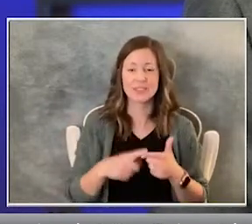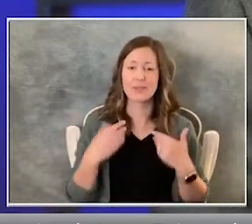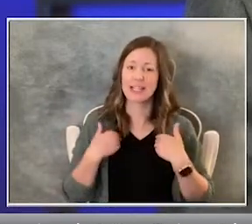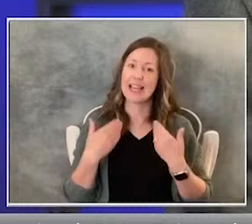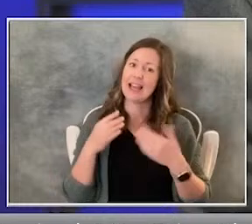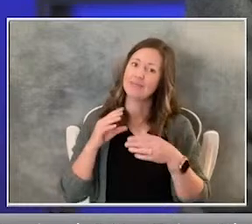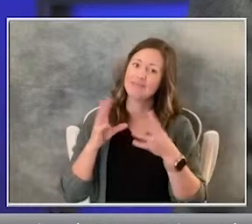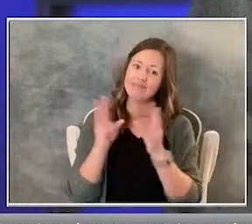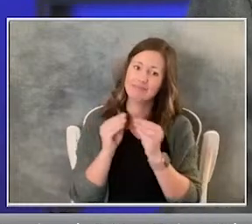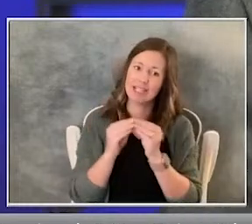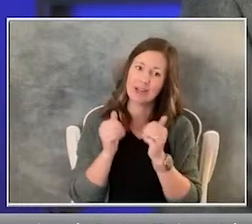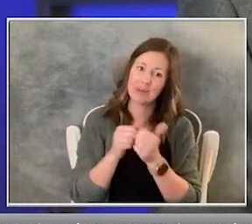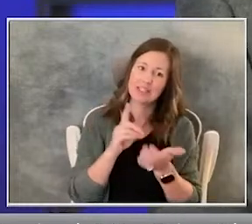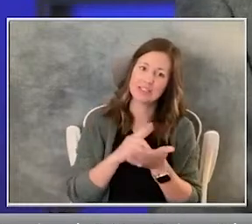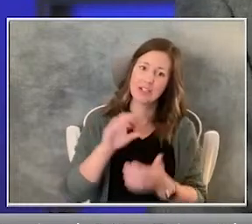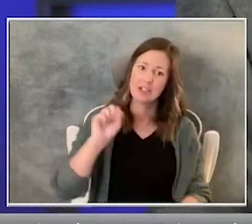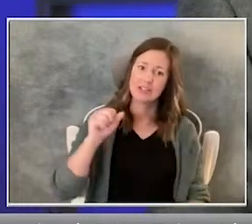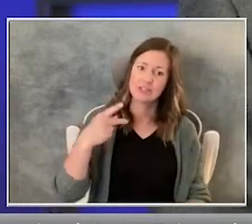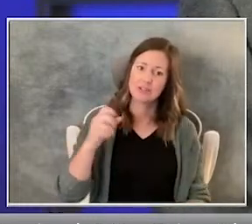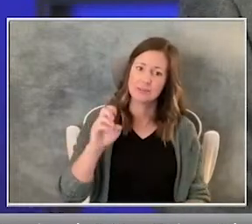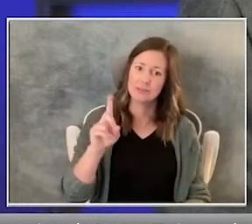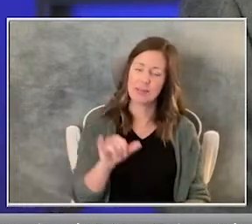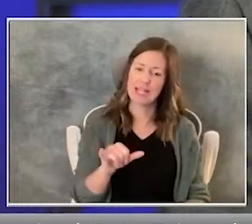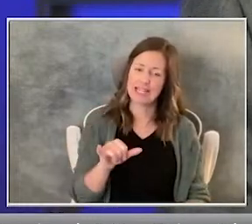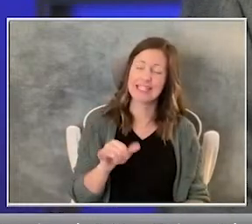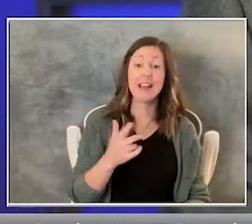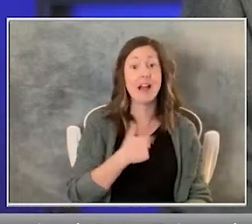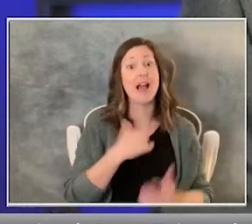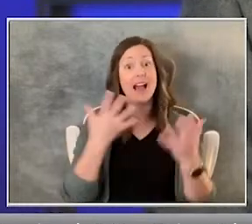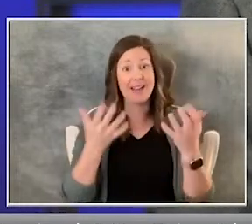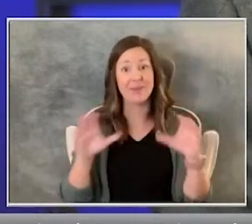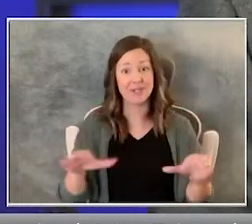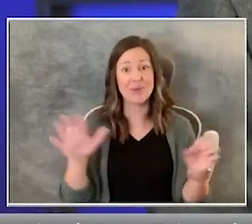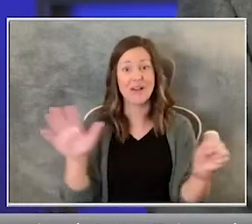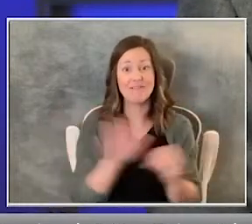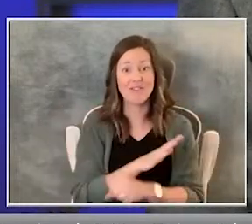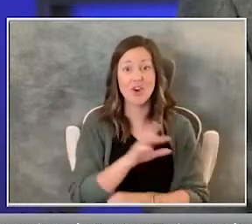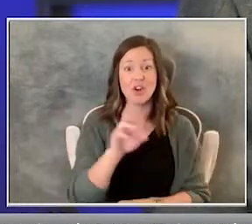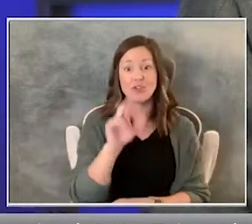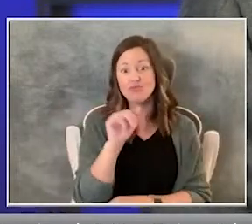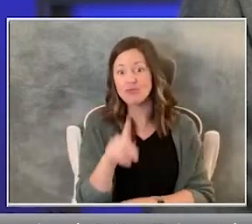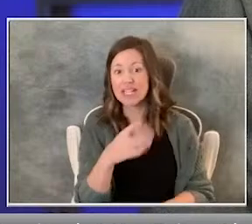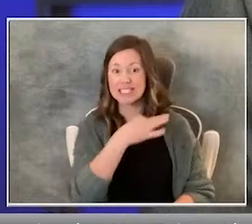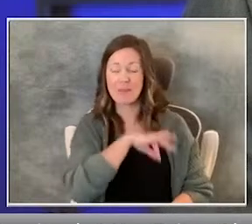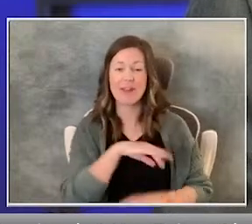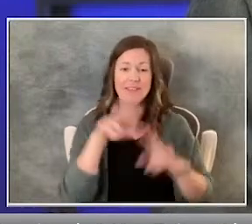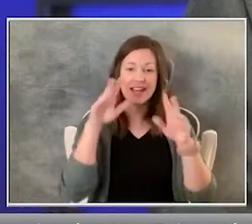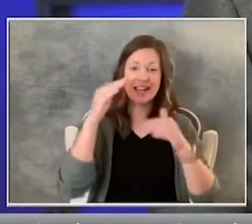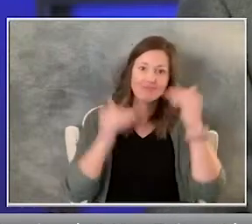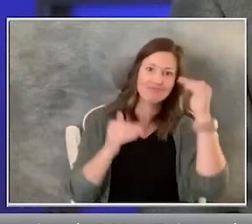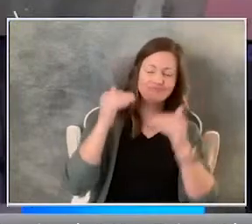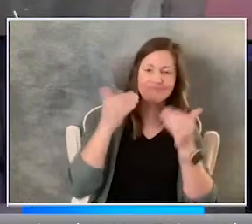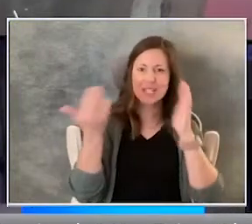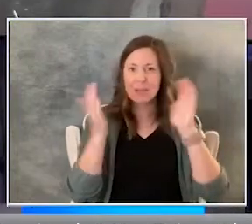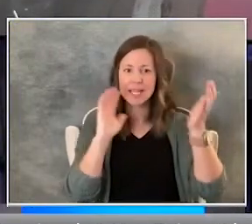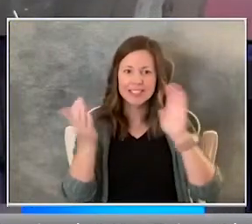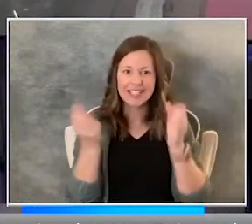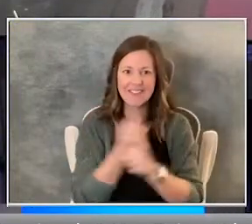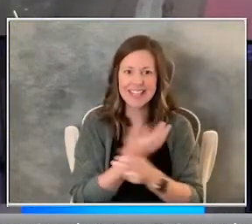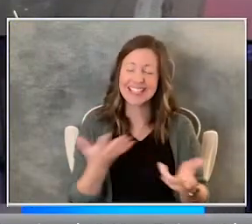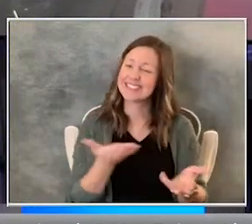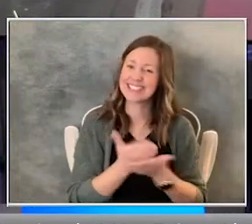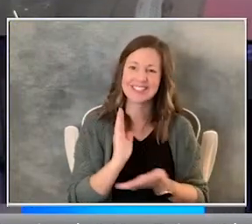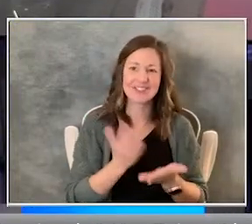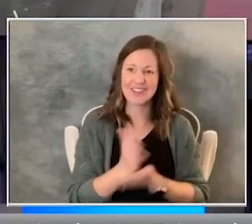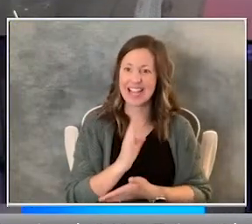guardians of healthcare at the University of Kansas Health System. Let's go behind the mask. All right, Dr.